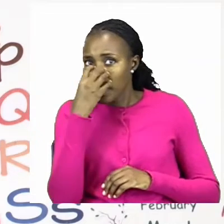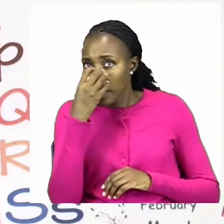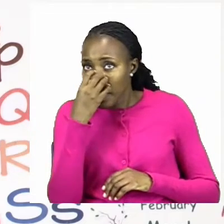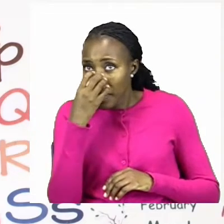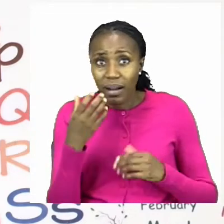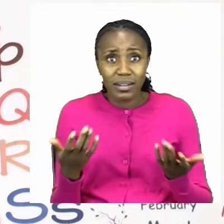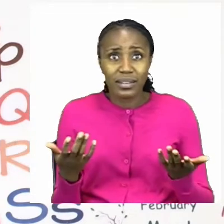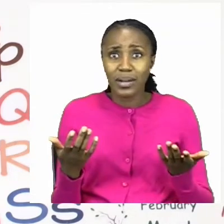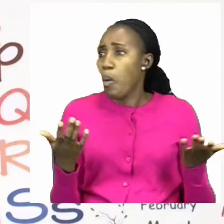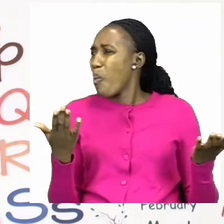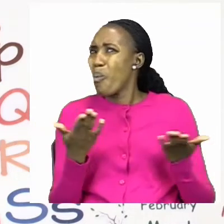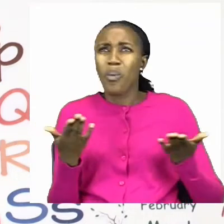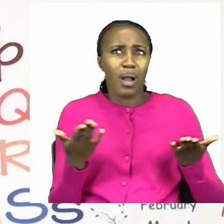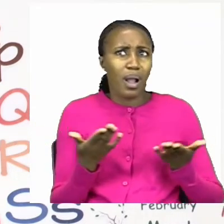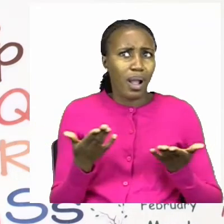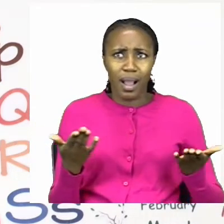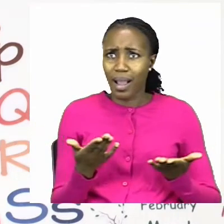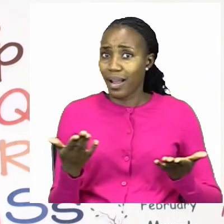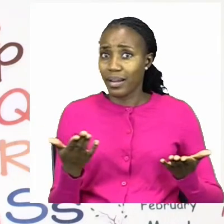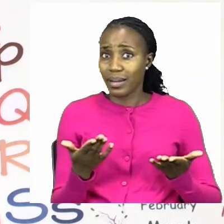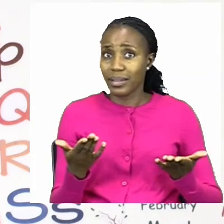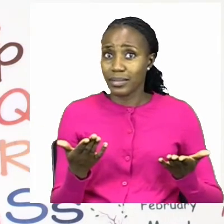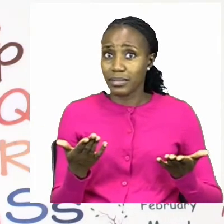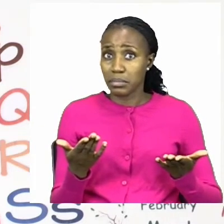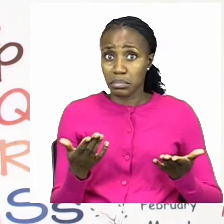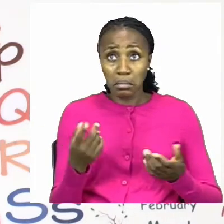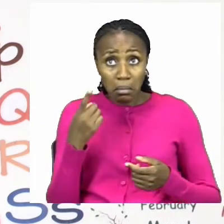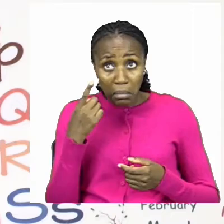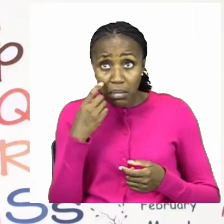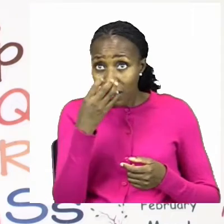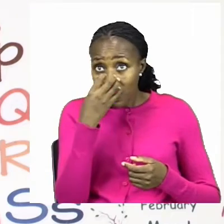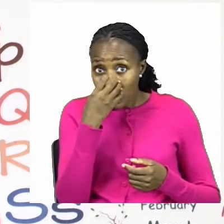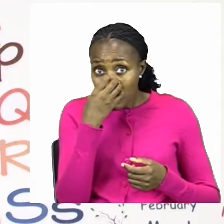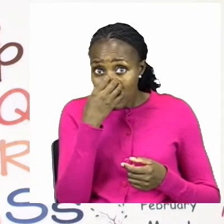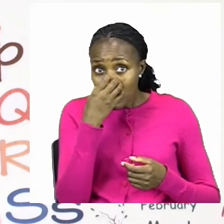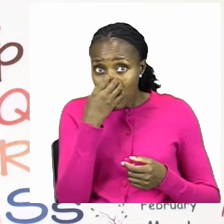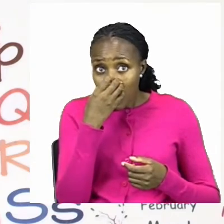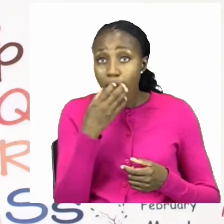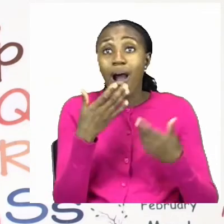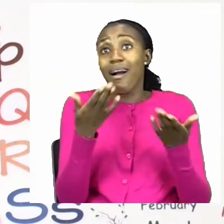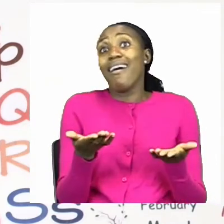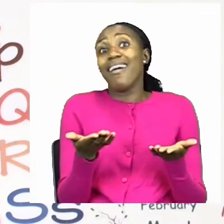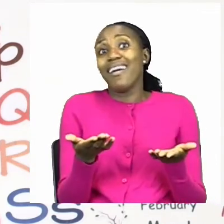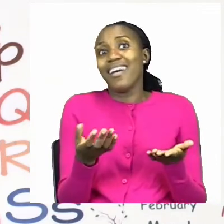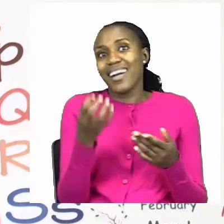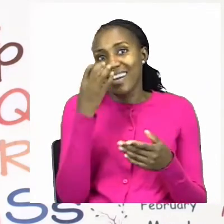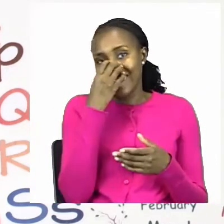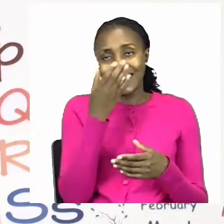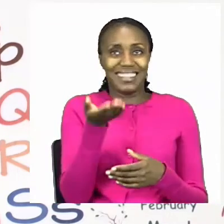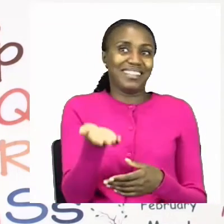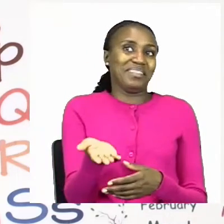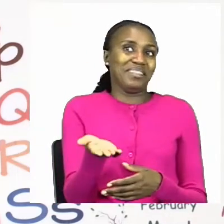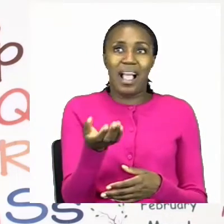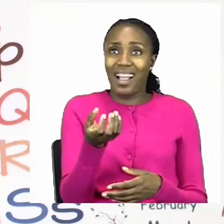Zoshi! Where are you? Do you see Zoshi anywhere? Zoshi! Oh, there